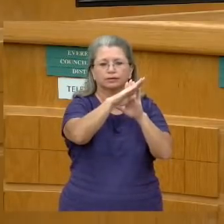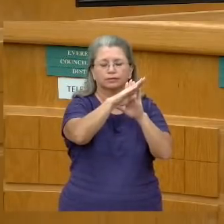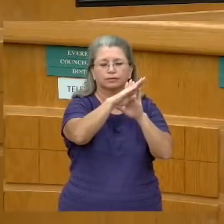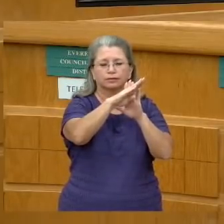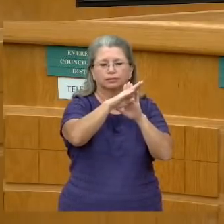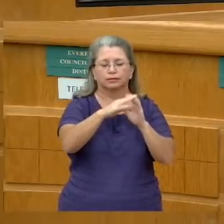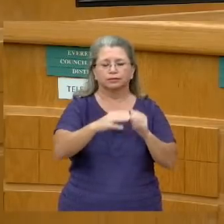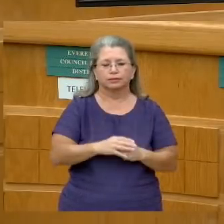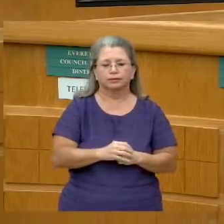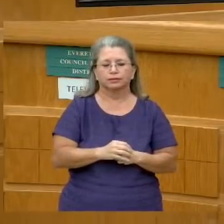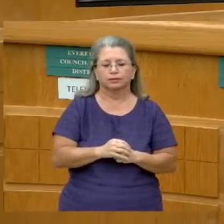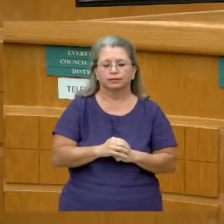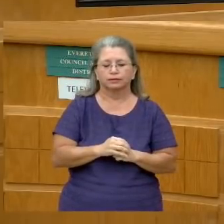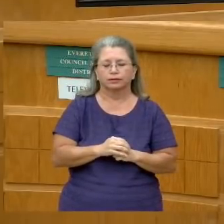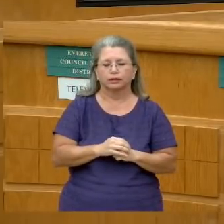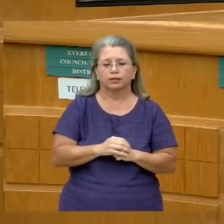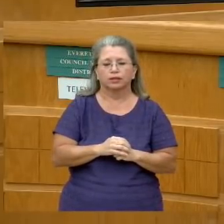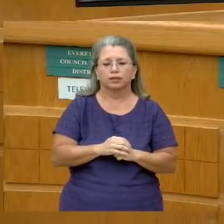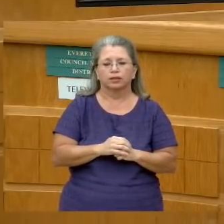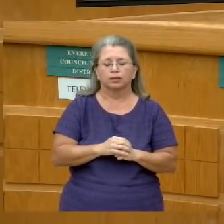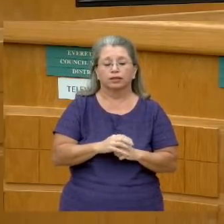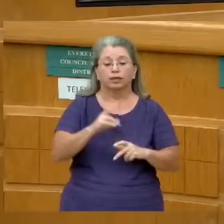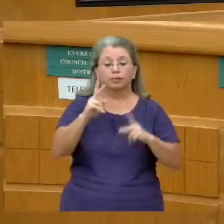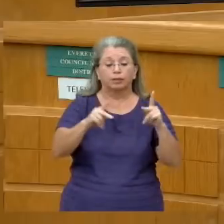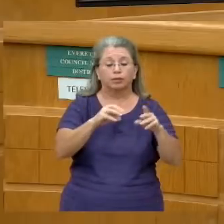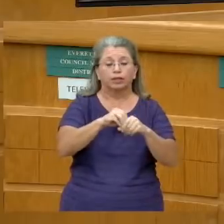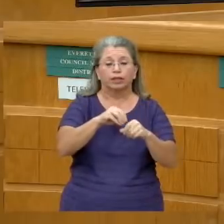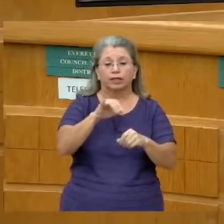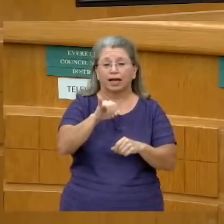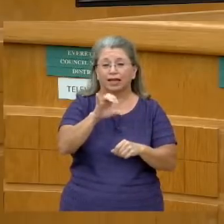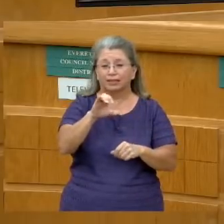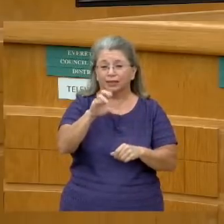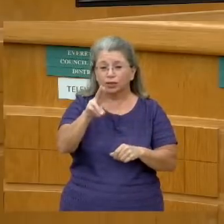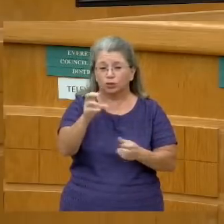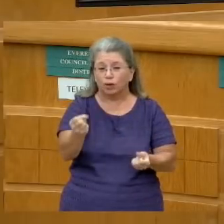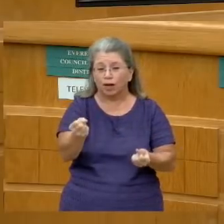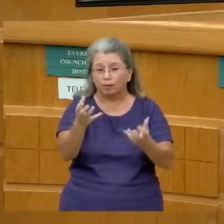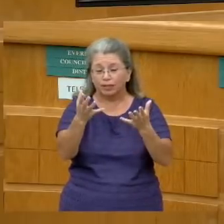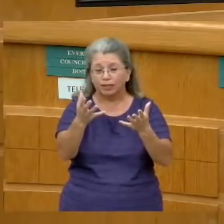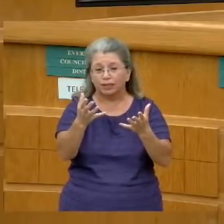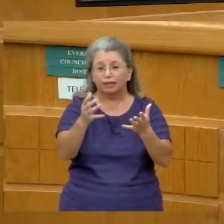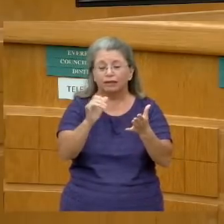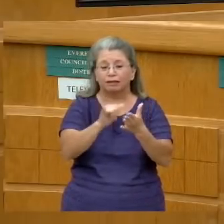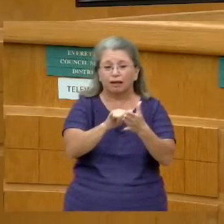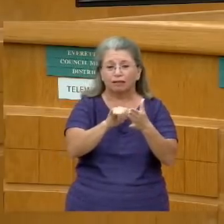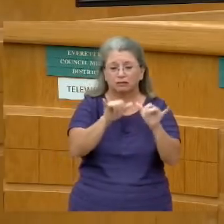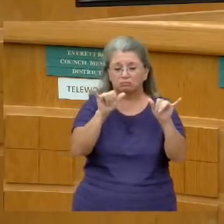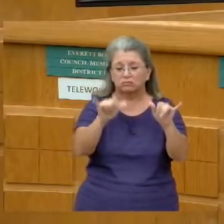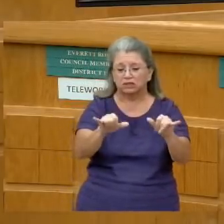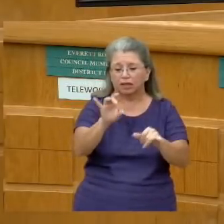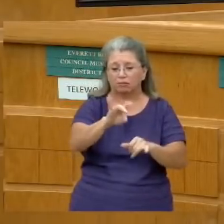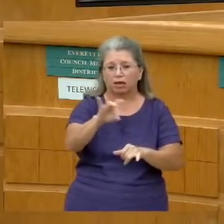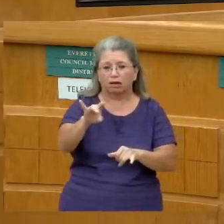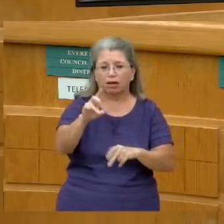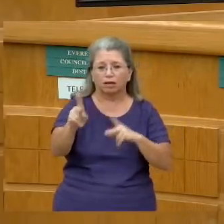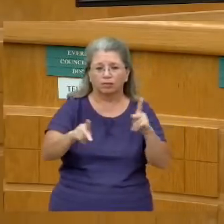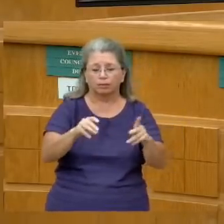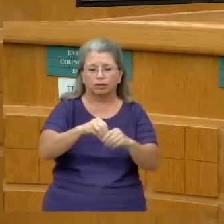hospitalized. The persons in ICU on the next chart remains somewhat stable. There's 88 persons in